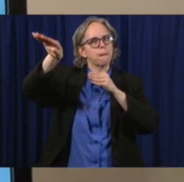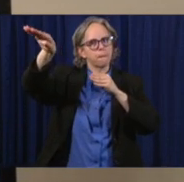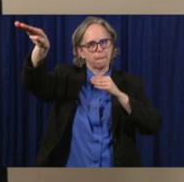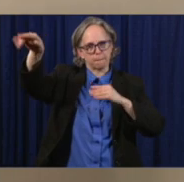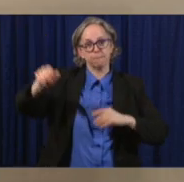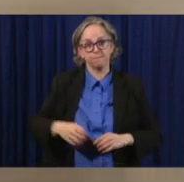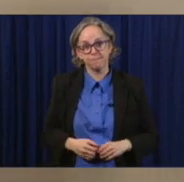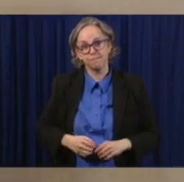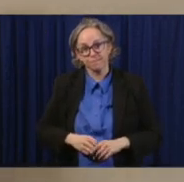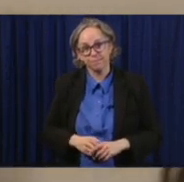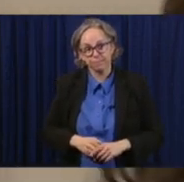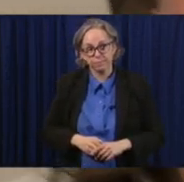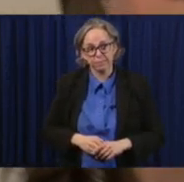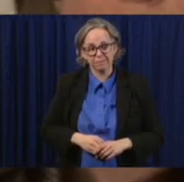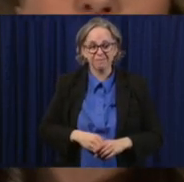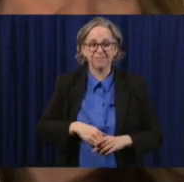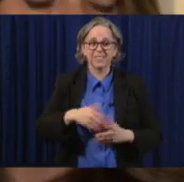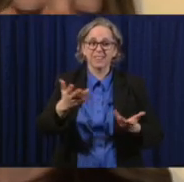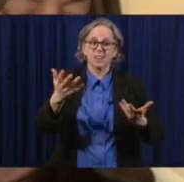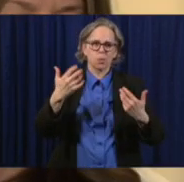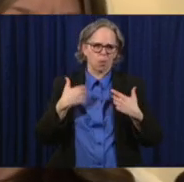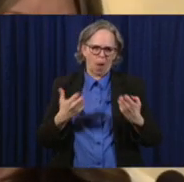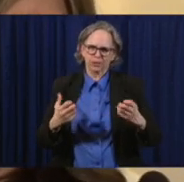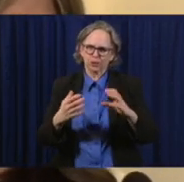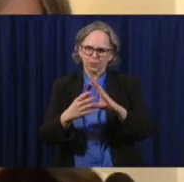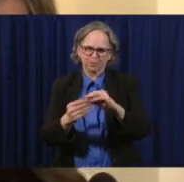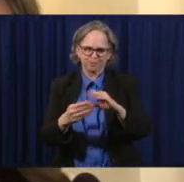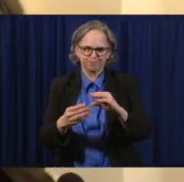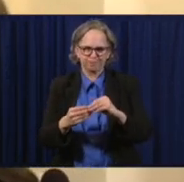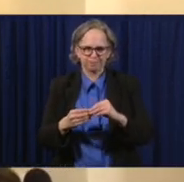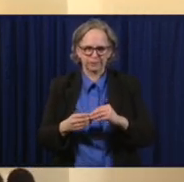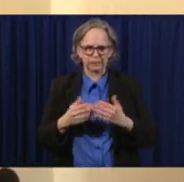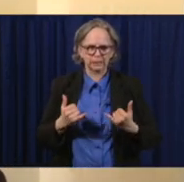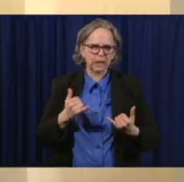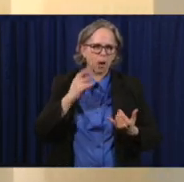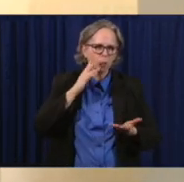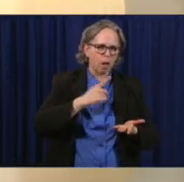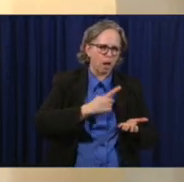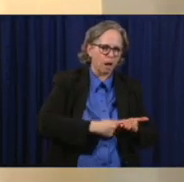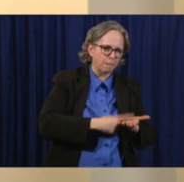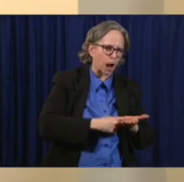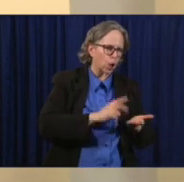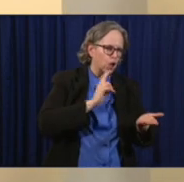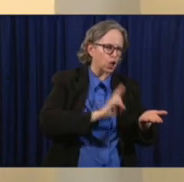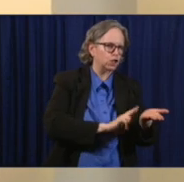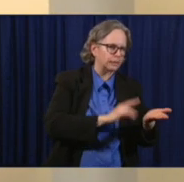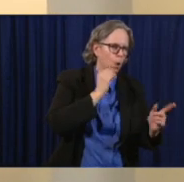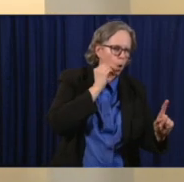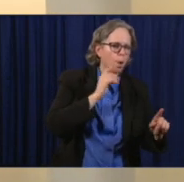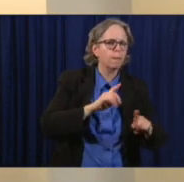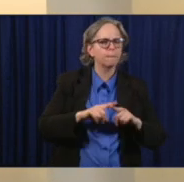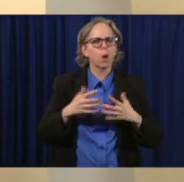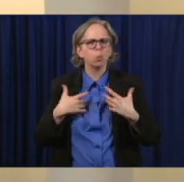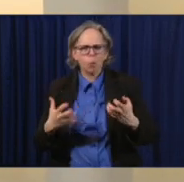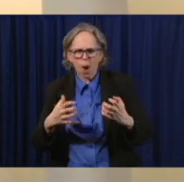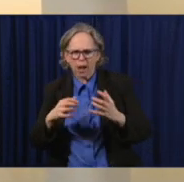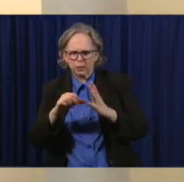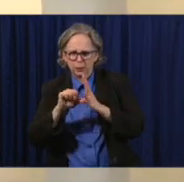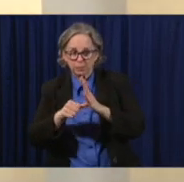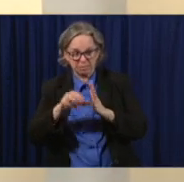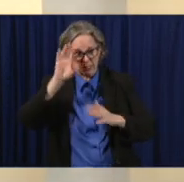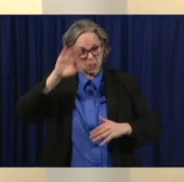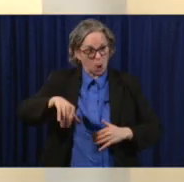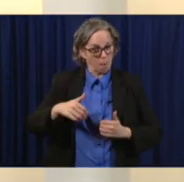share, because we're going to talk a little bit today about nursing homes. We now know that, of course, most of our testing has gone